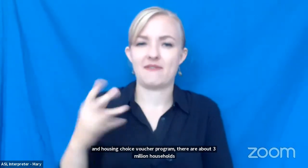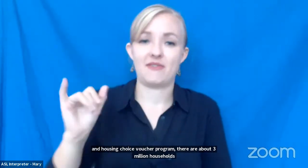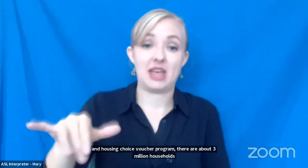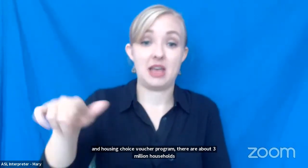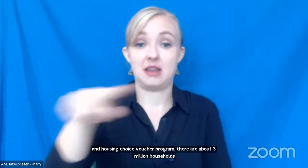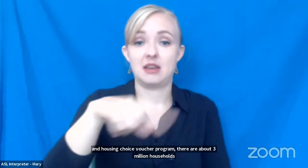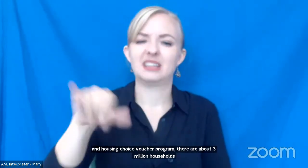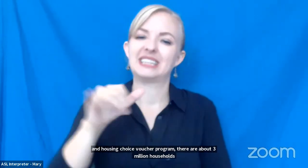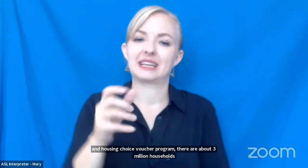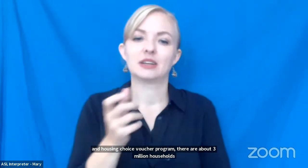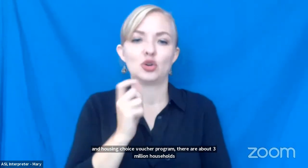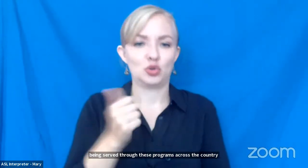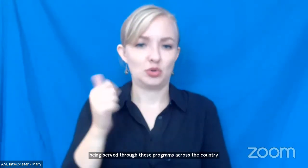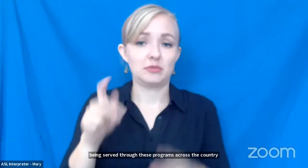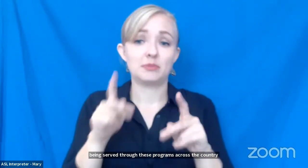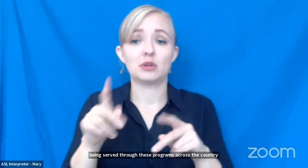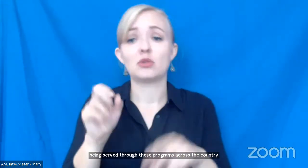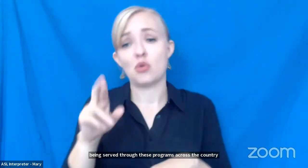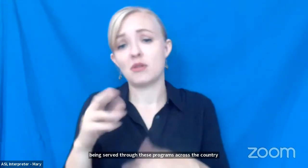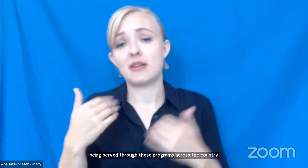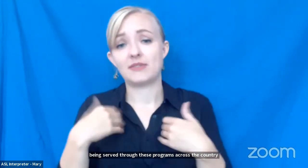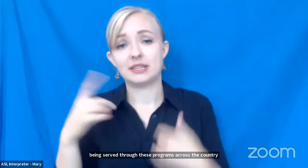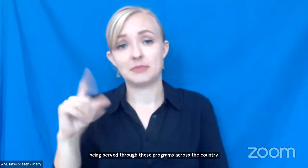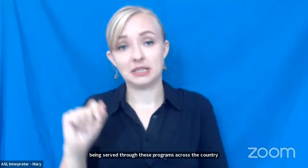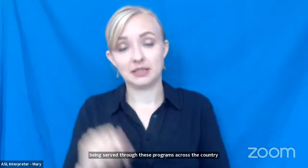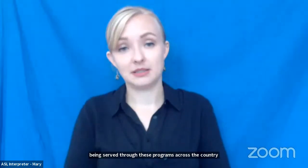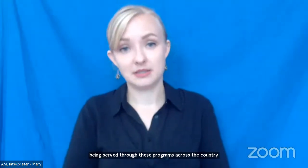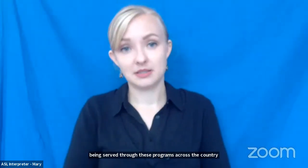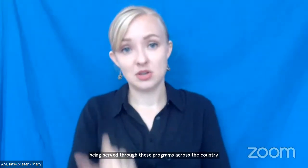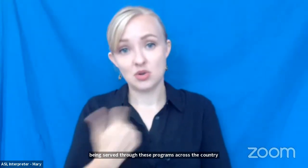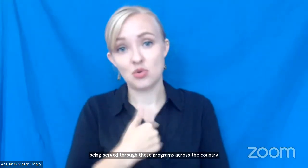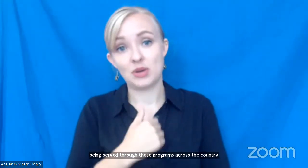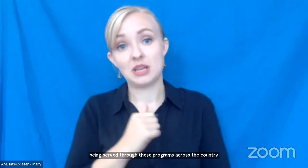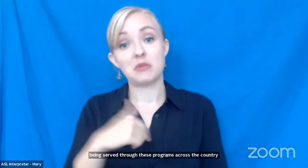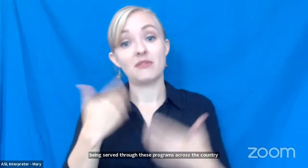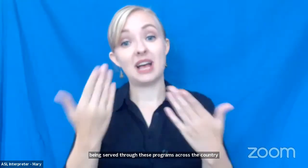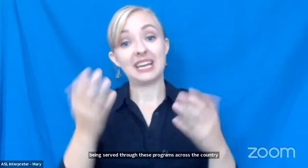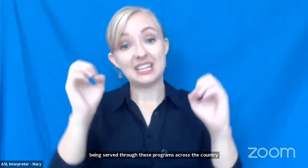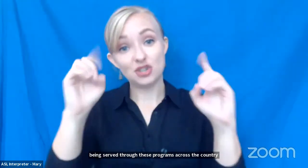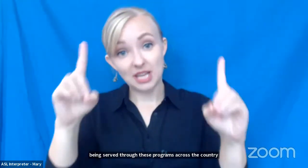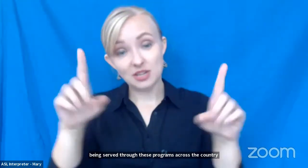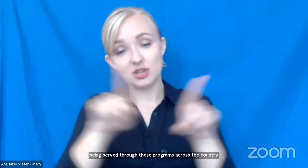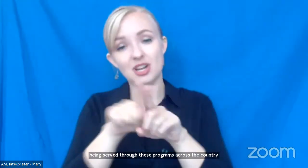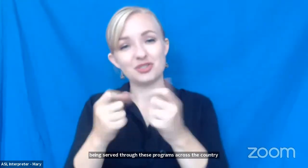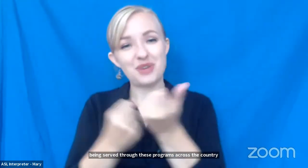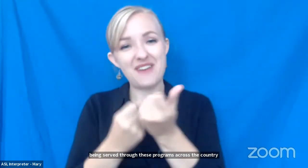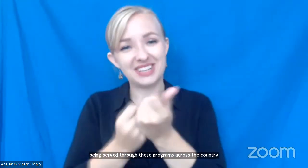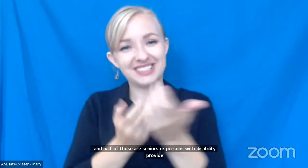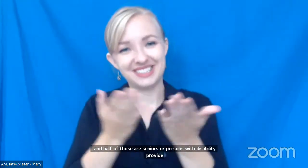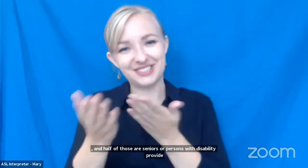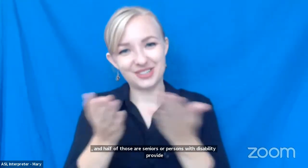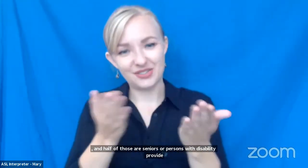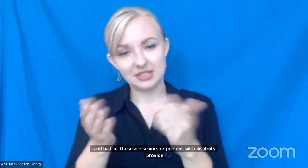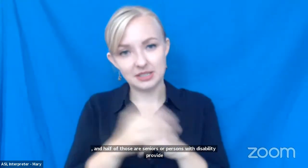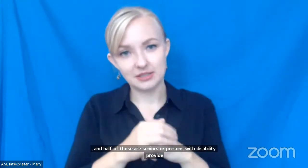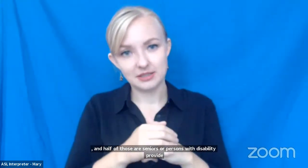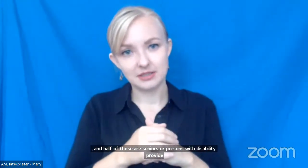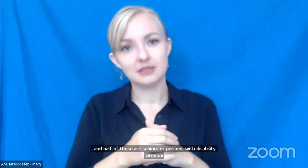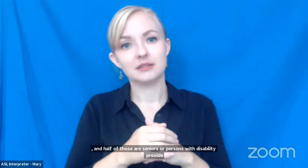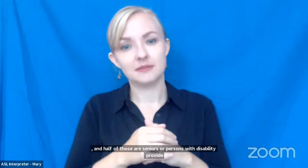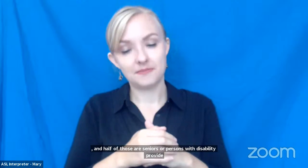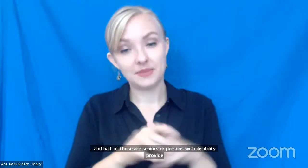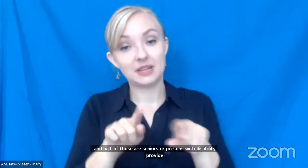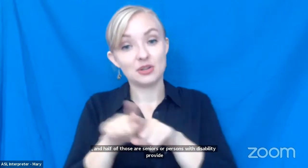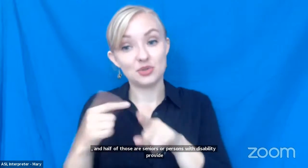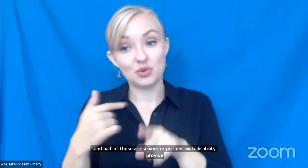are seniors or persons with disabilities. We provide education and advocacy services, and we